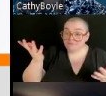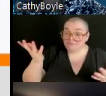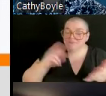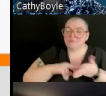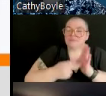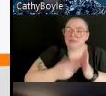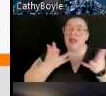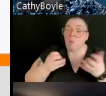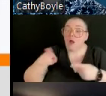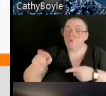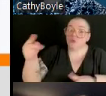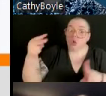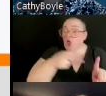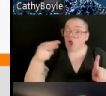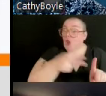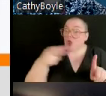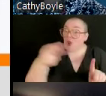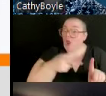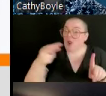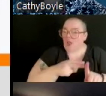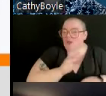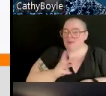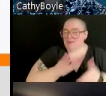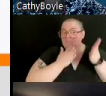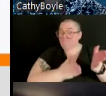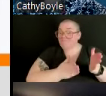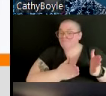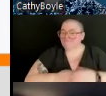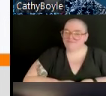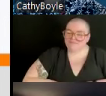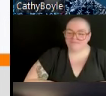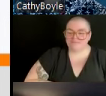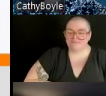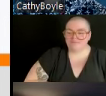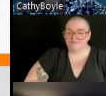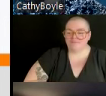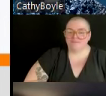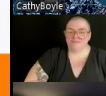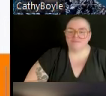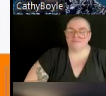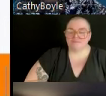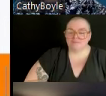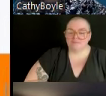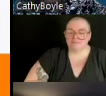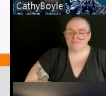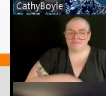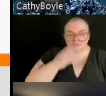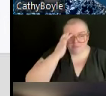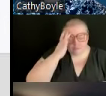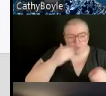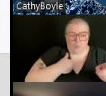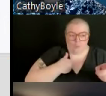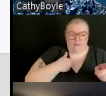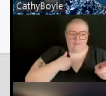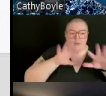getting you to look at the website. So we have our overview